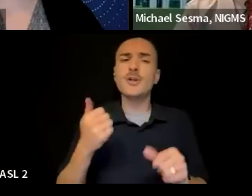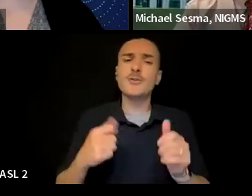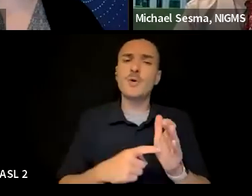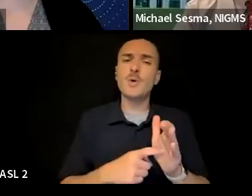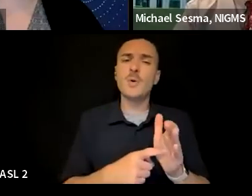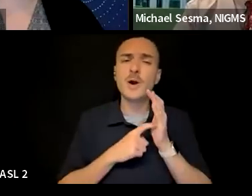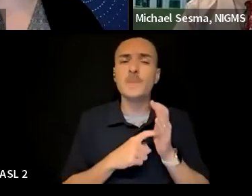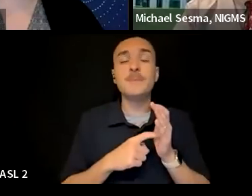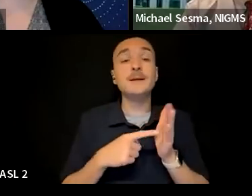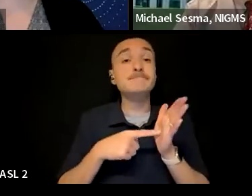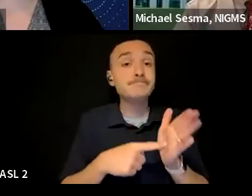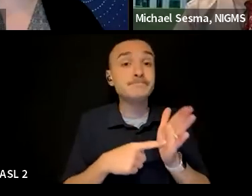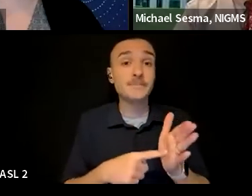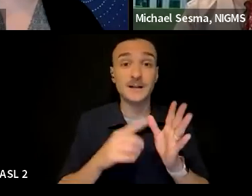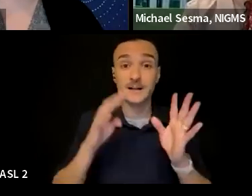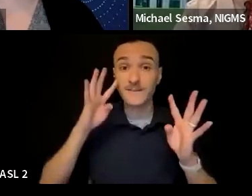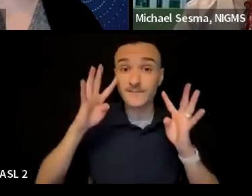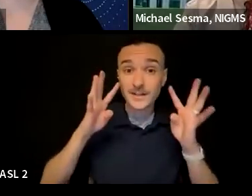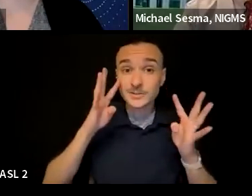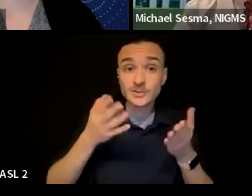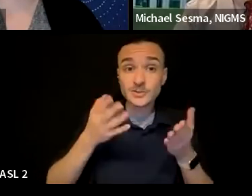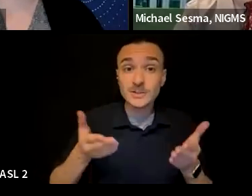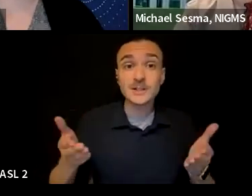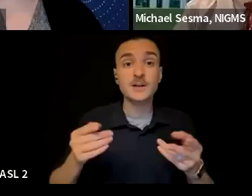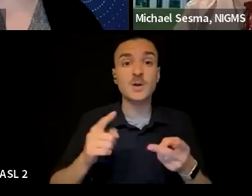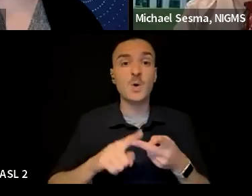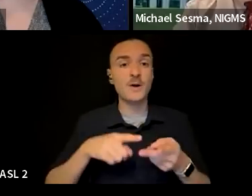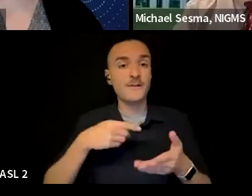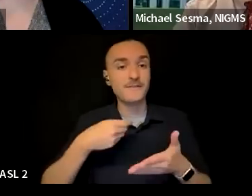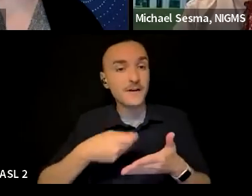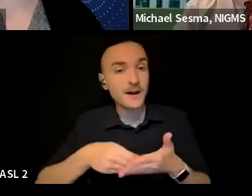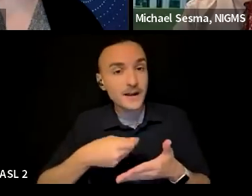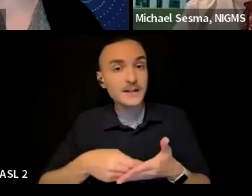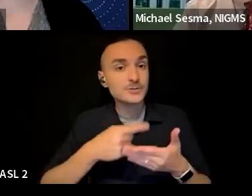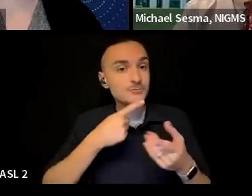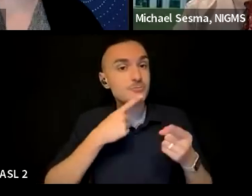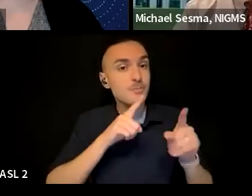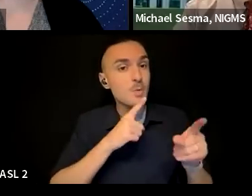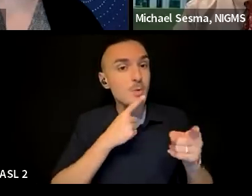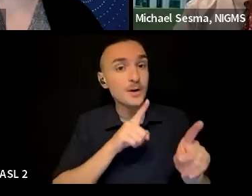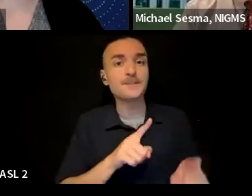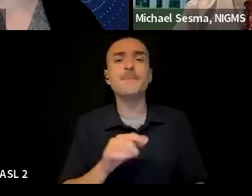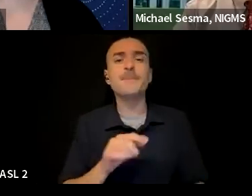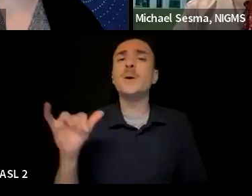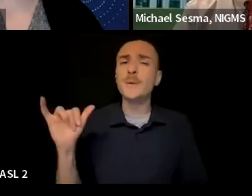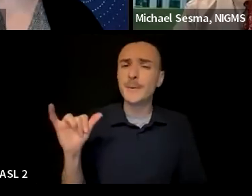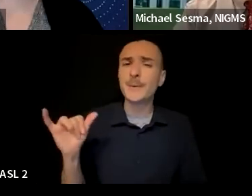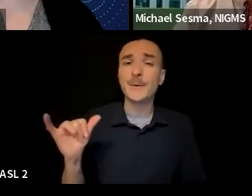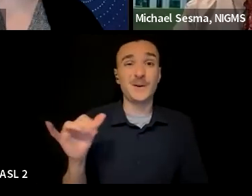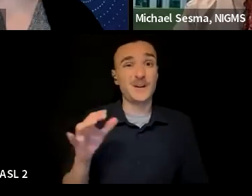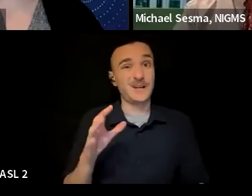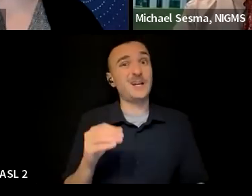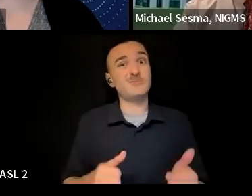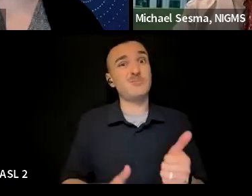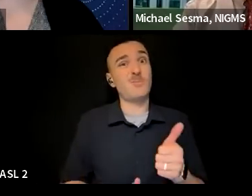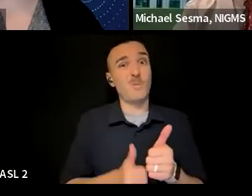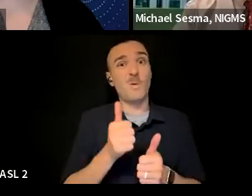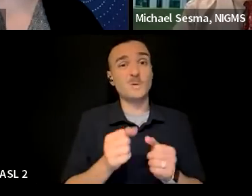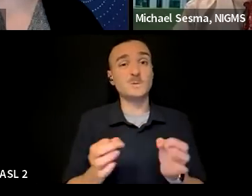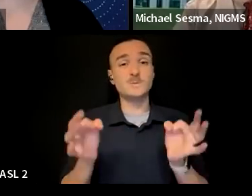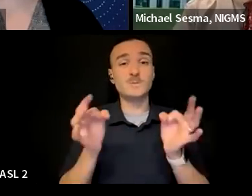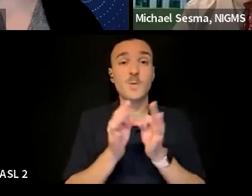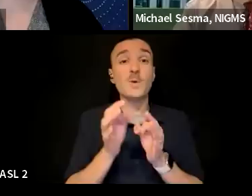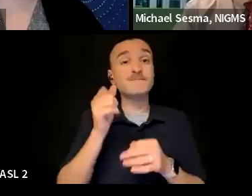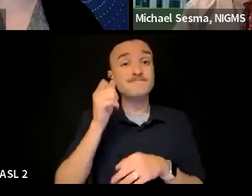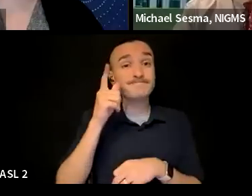inventions or financial reporting. And then also, and I think most importantly, is to remember that the grants